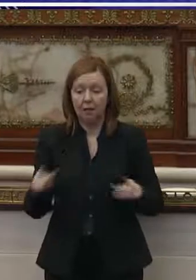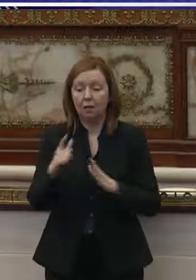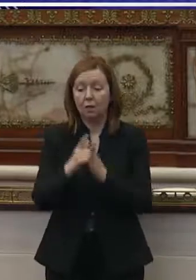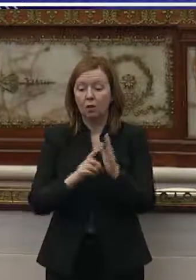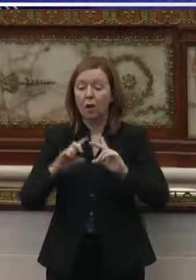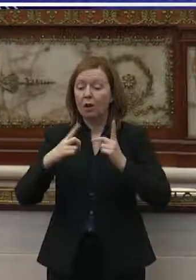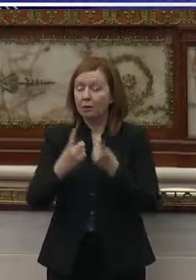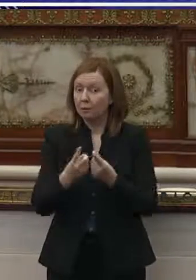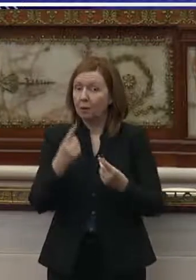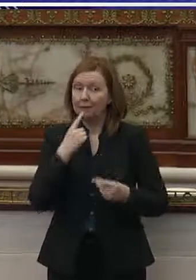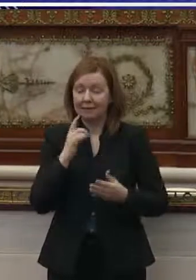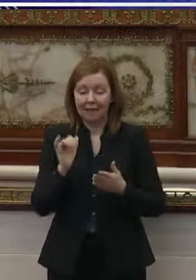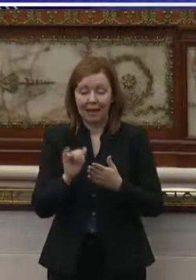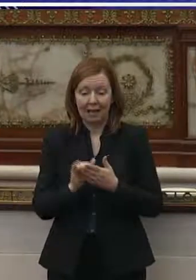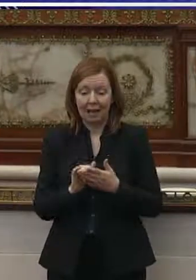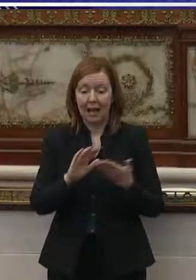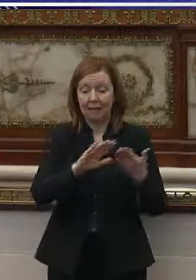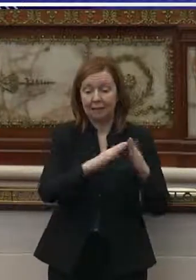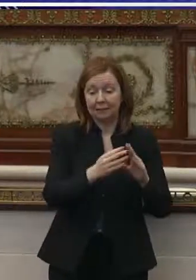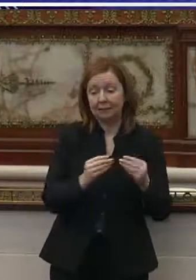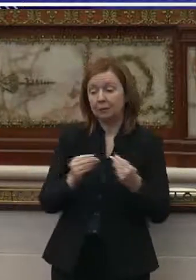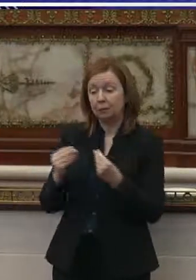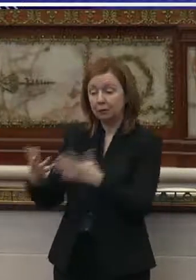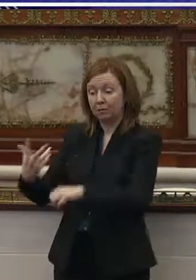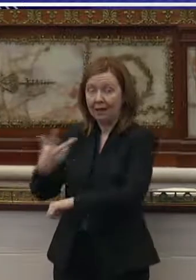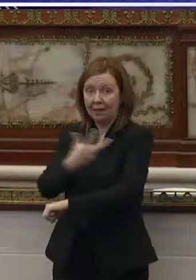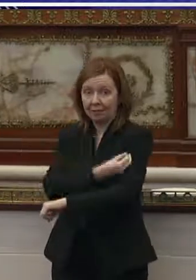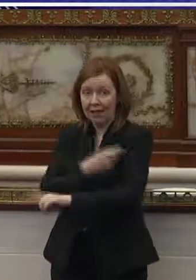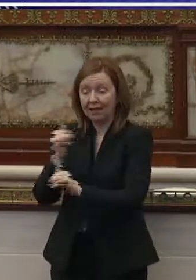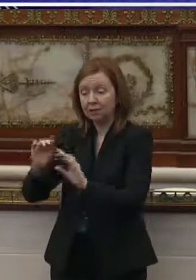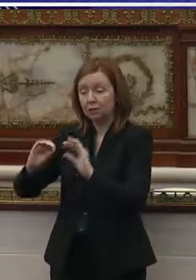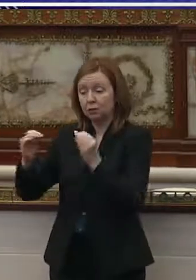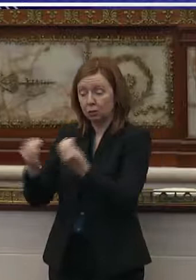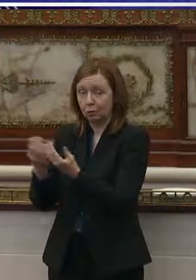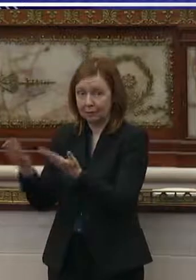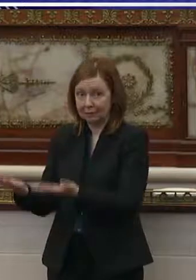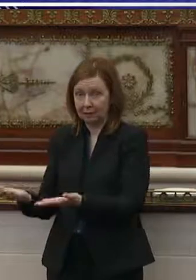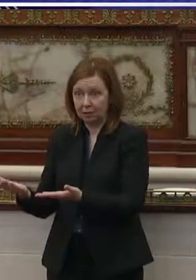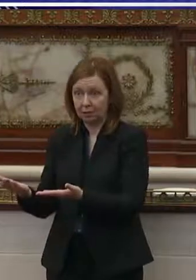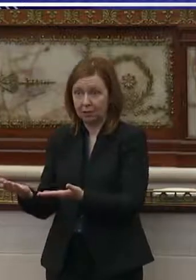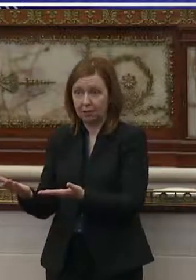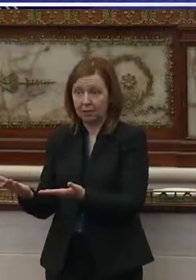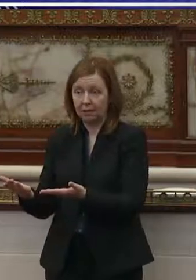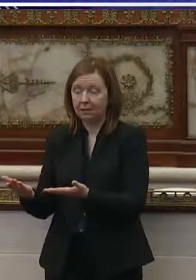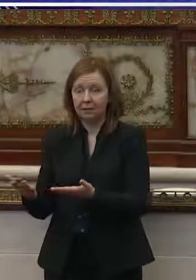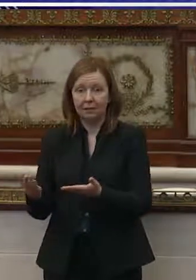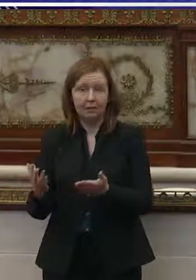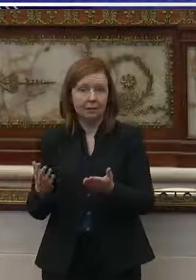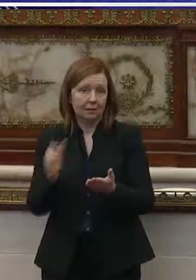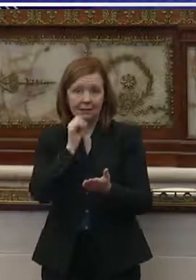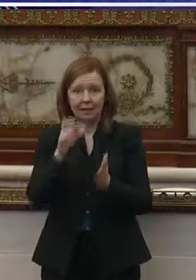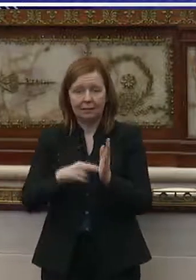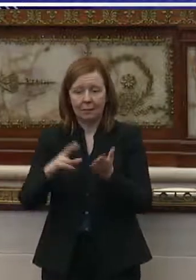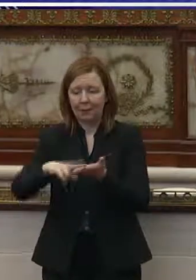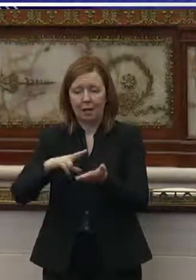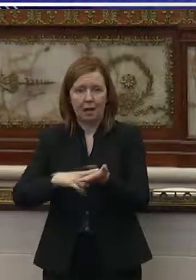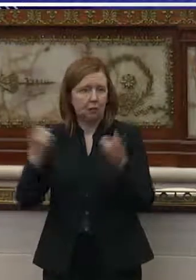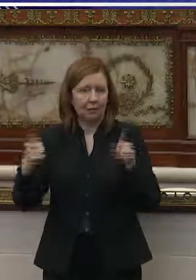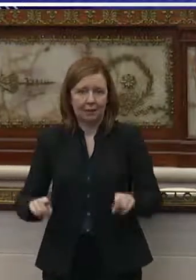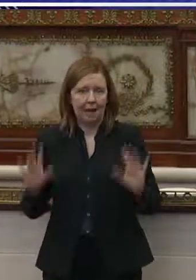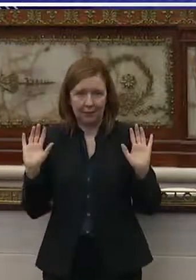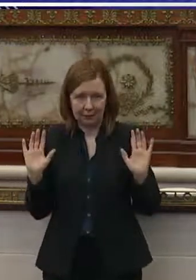advised, however, that merely because a city is providing vaccines to an organization, A contract does not automatically